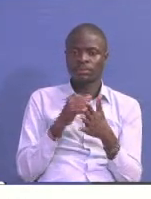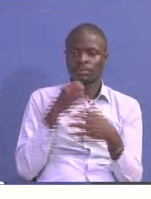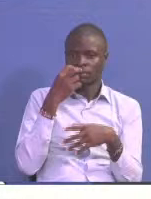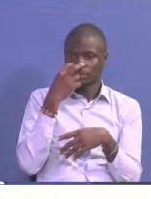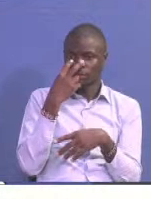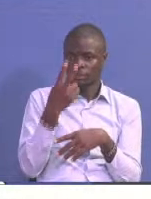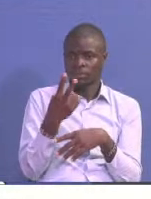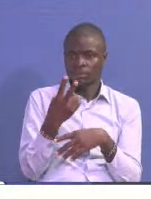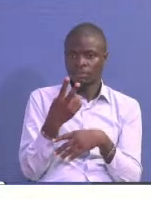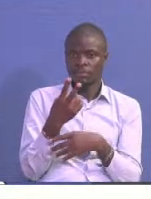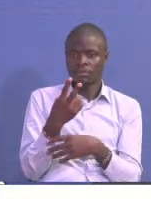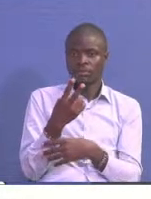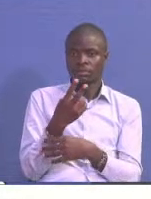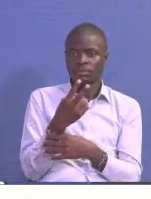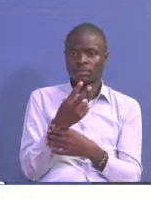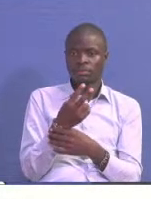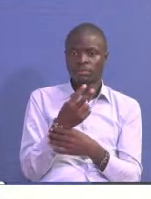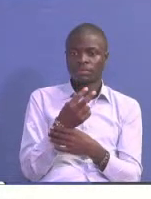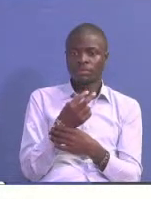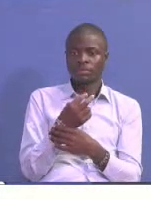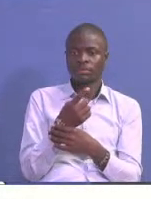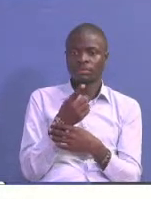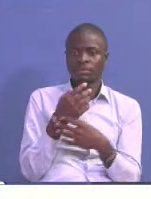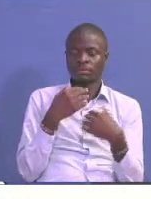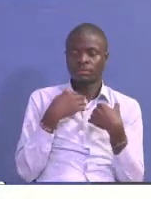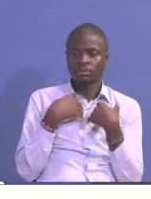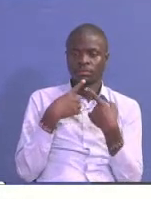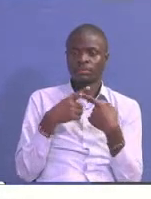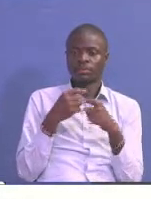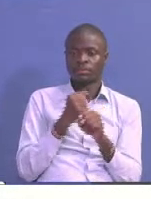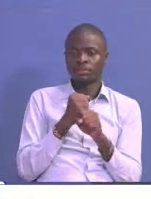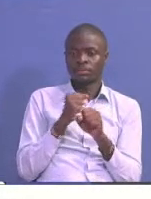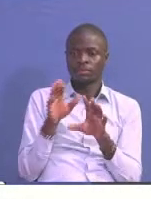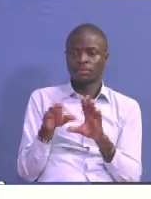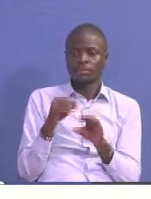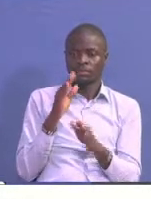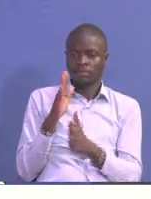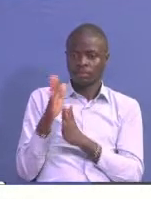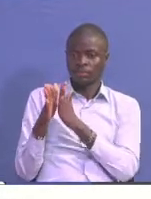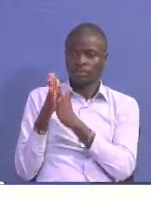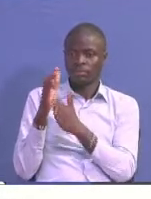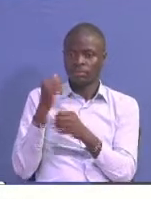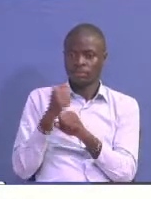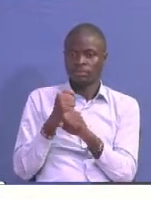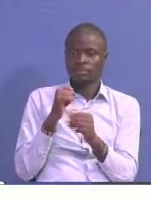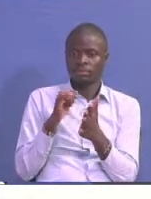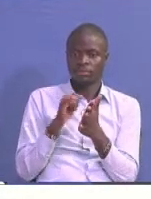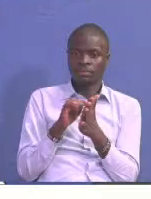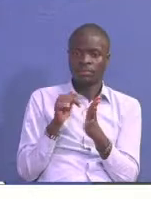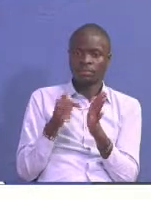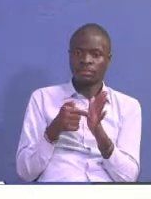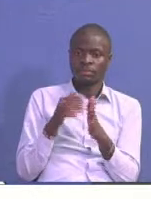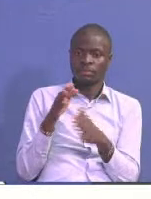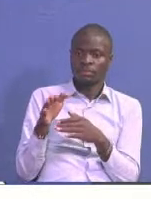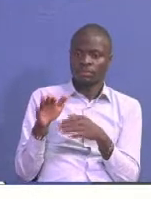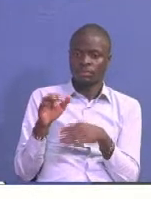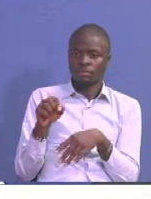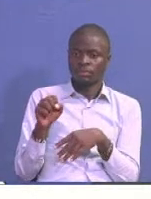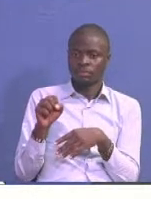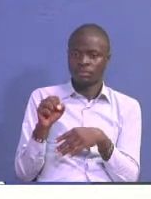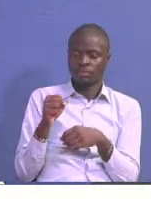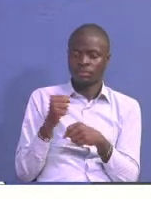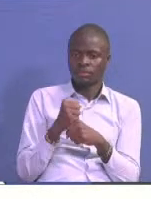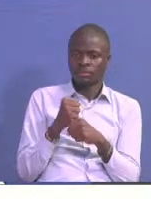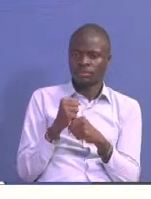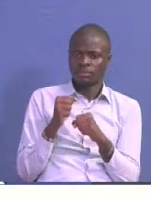vision. Now, you have to work out on a strategy for making that possible, and even make